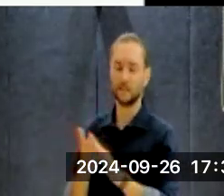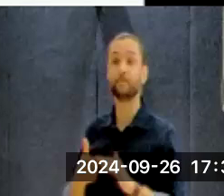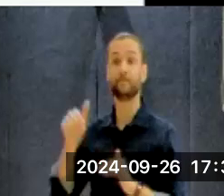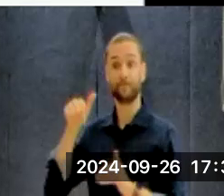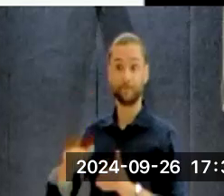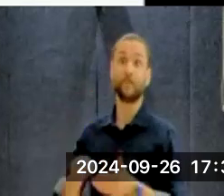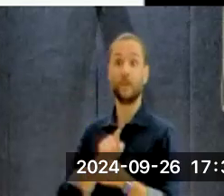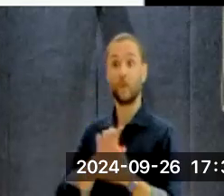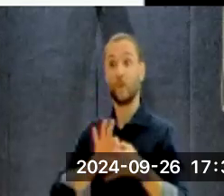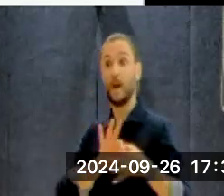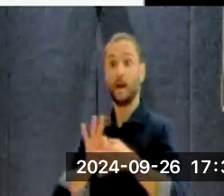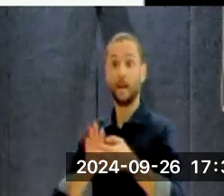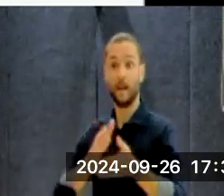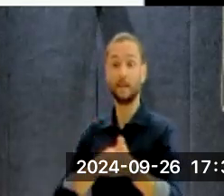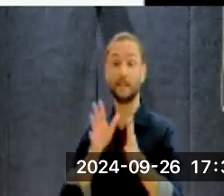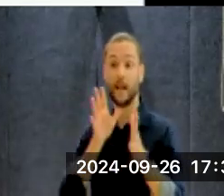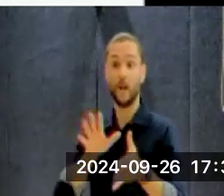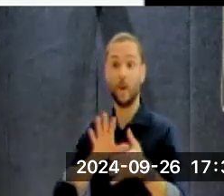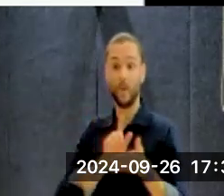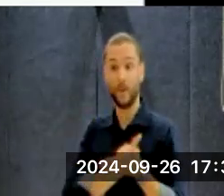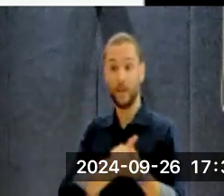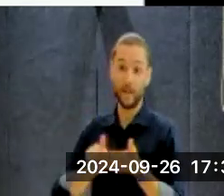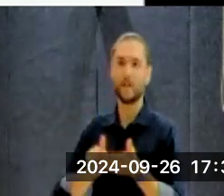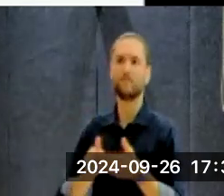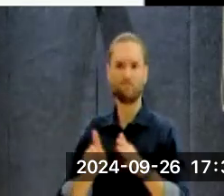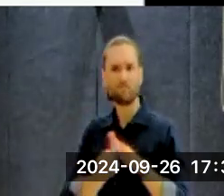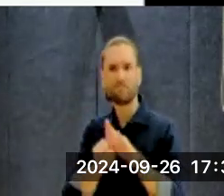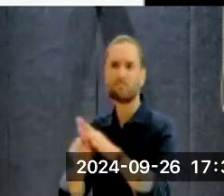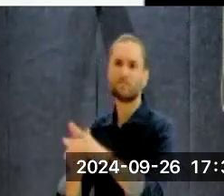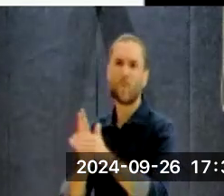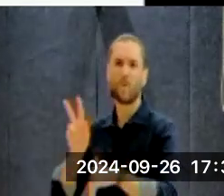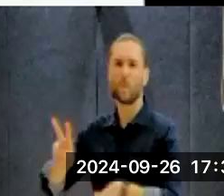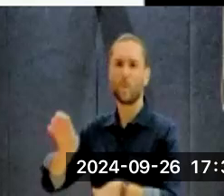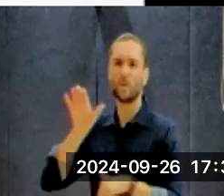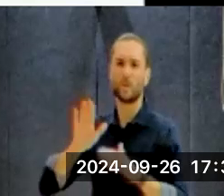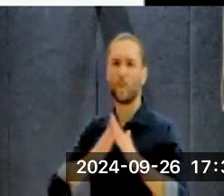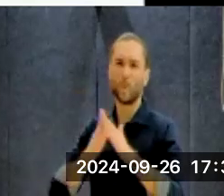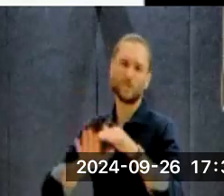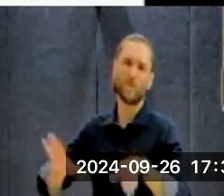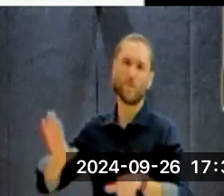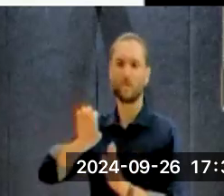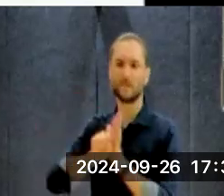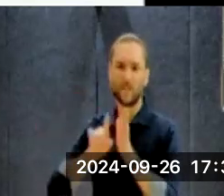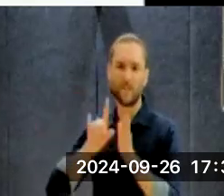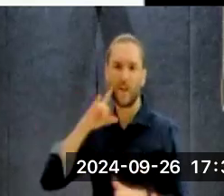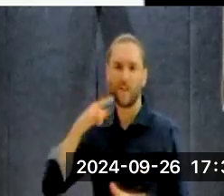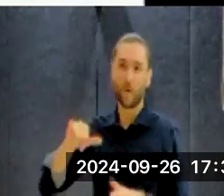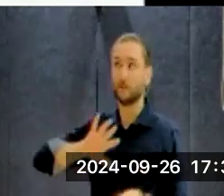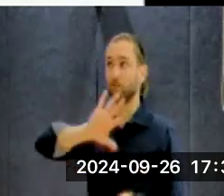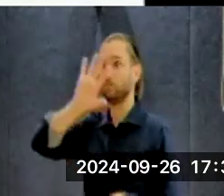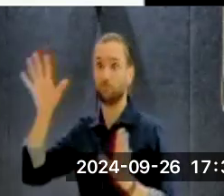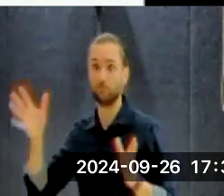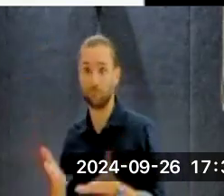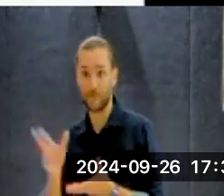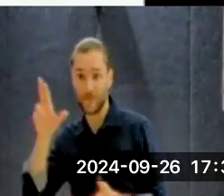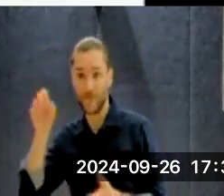to over 200 plus communities throughout California and in communities across the U.S. Before we begin